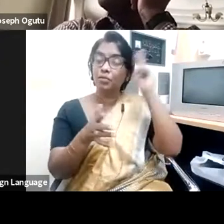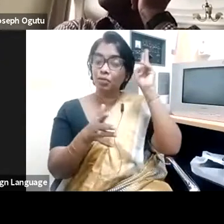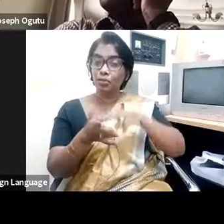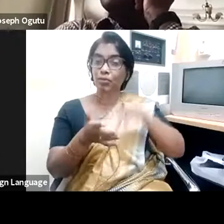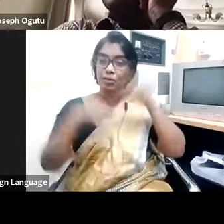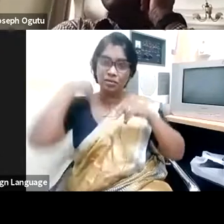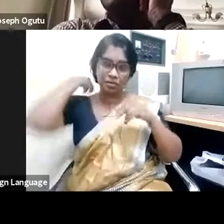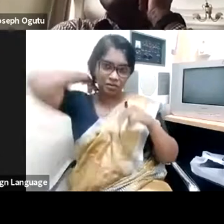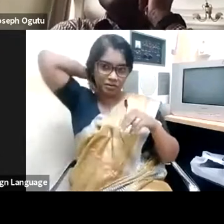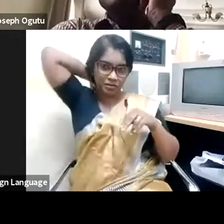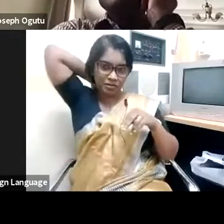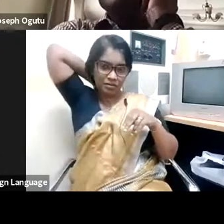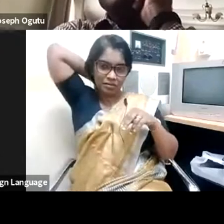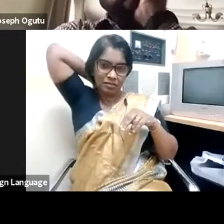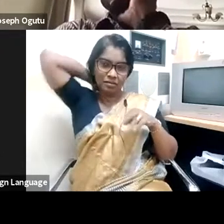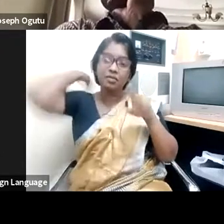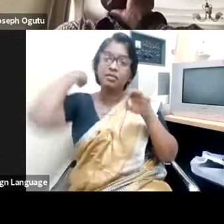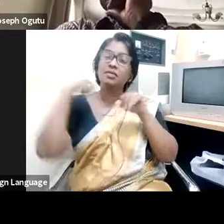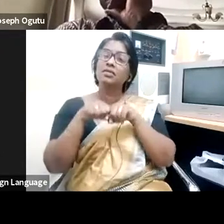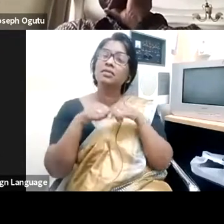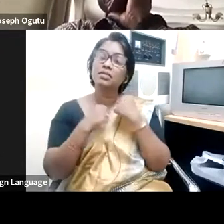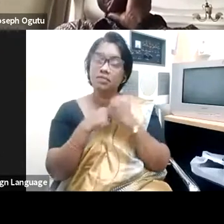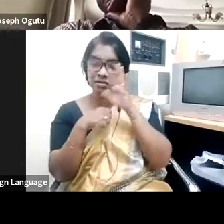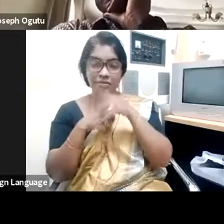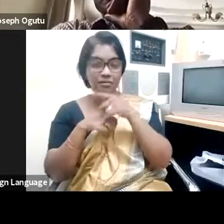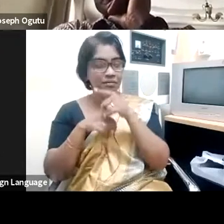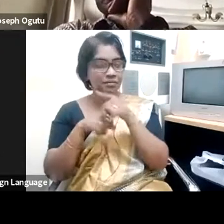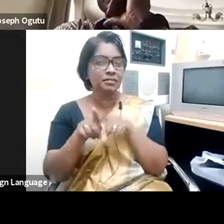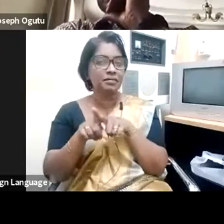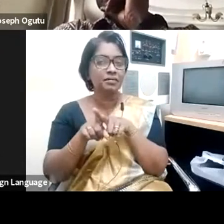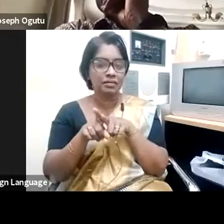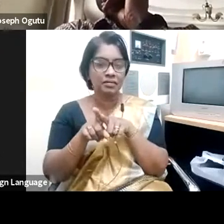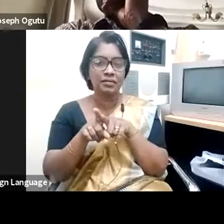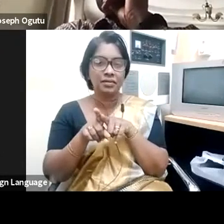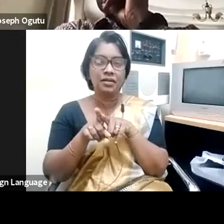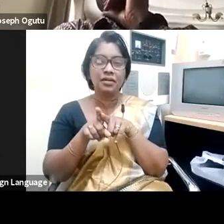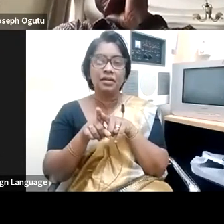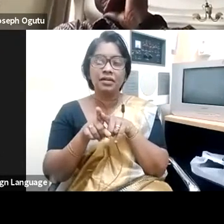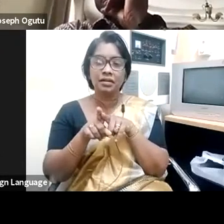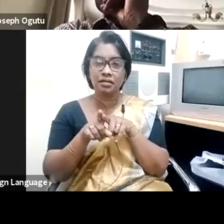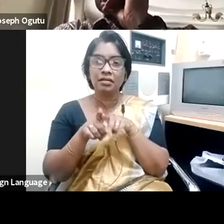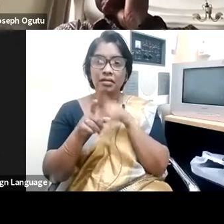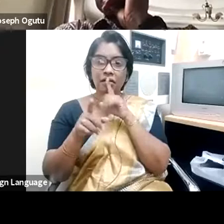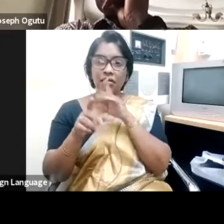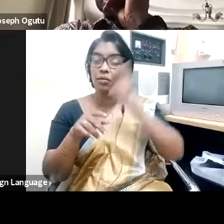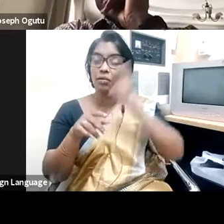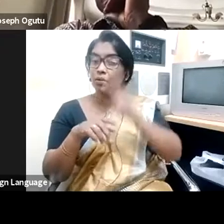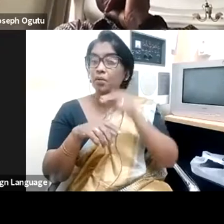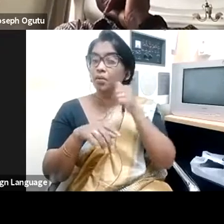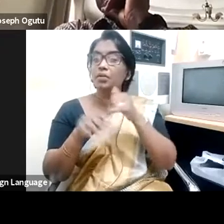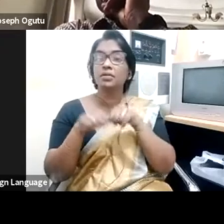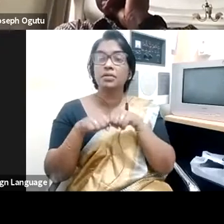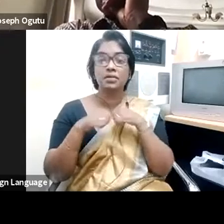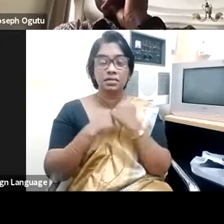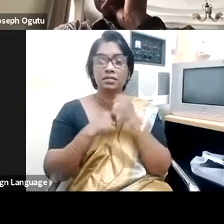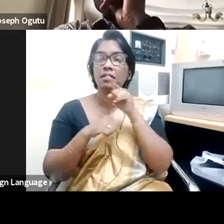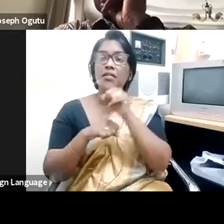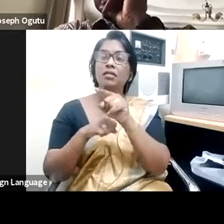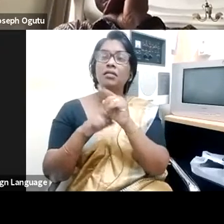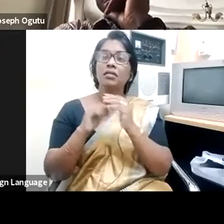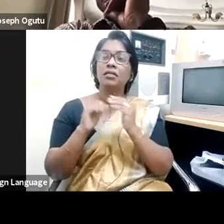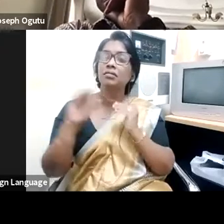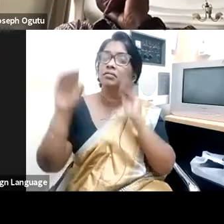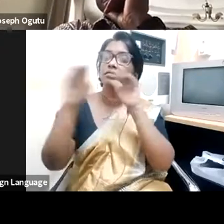it right, 18 billion by 2025. Has your approach to Femtech been an